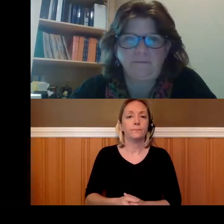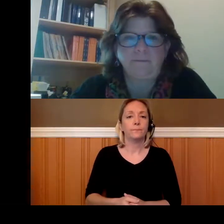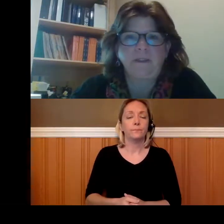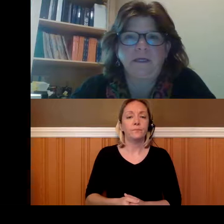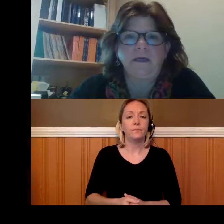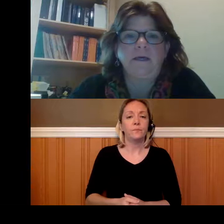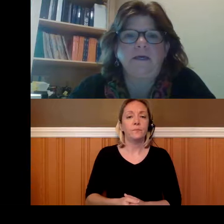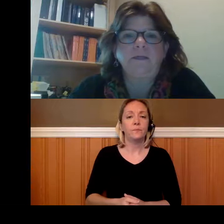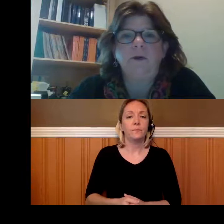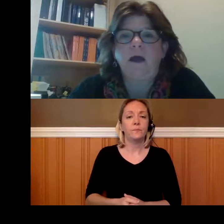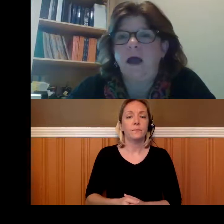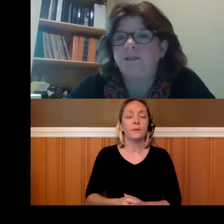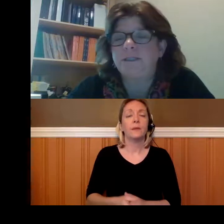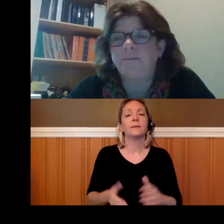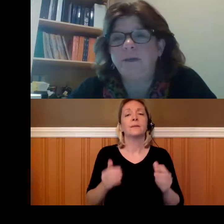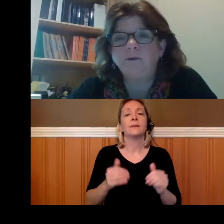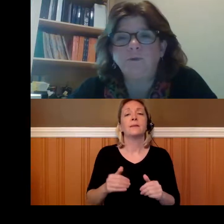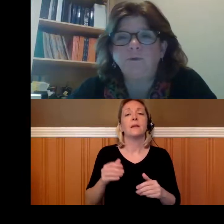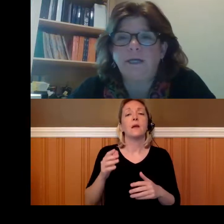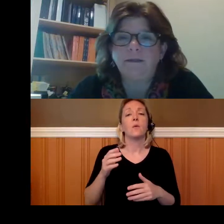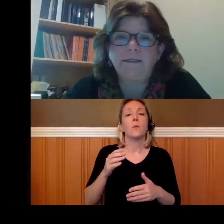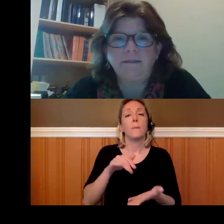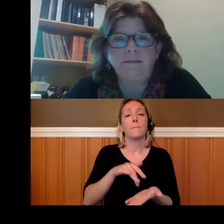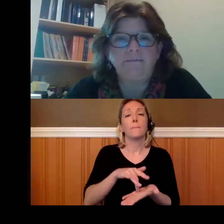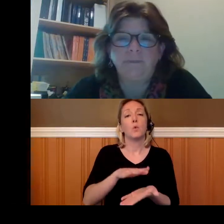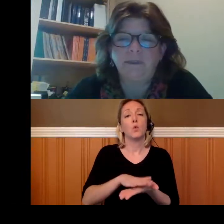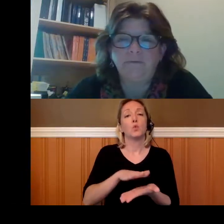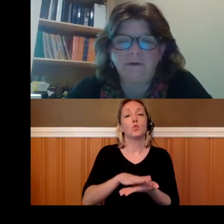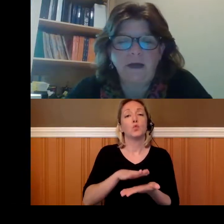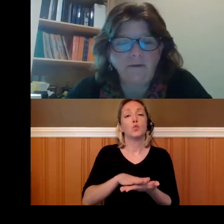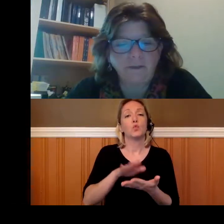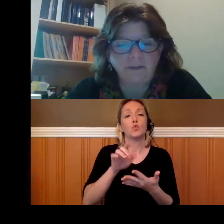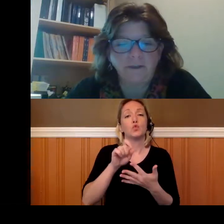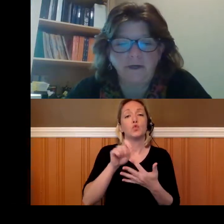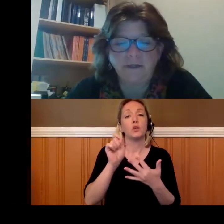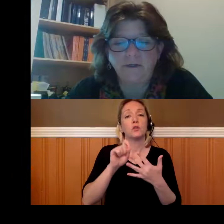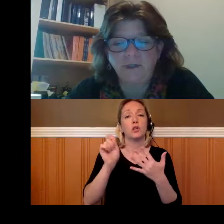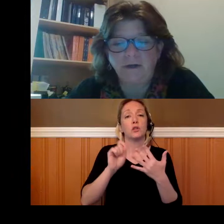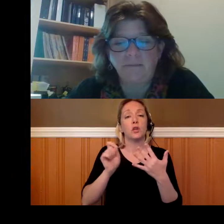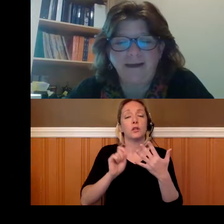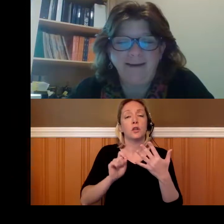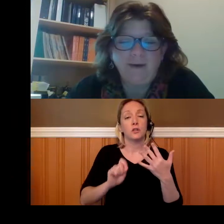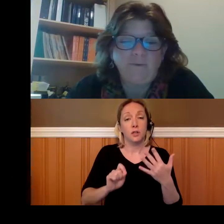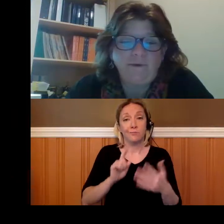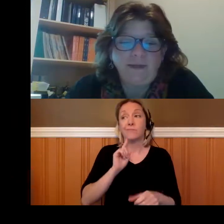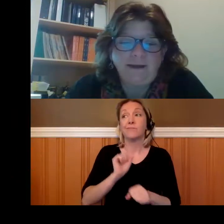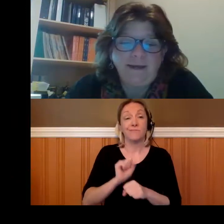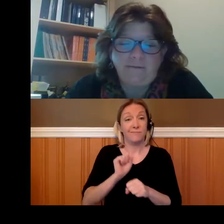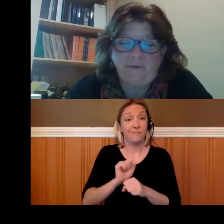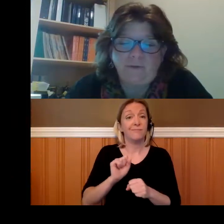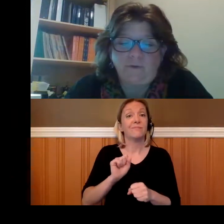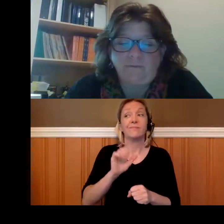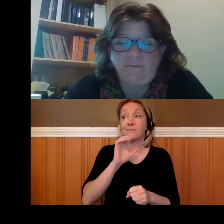So just a middle school checklist, believe it or not, you want to start talking to your child about what do they like in middle school? What are